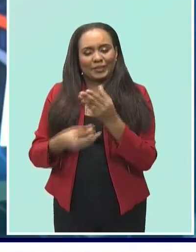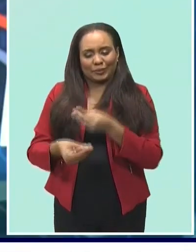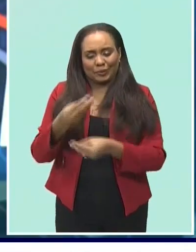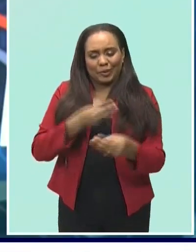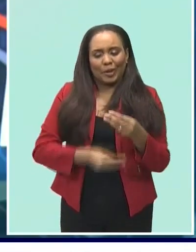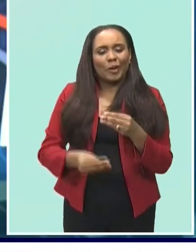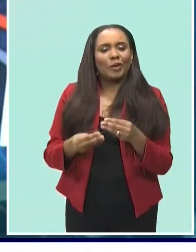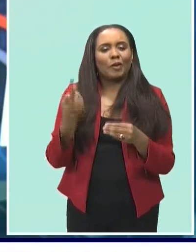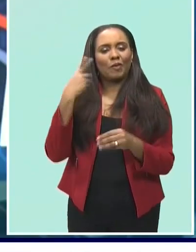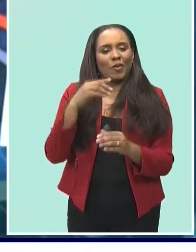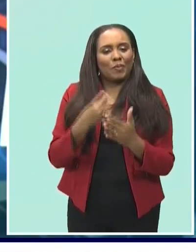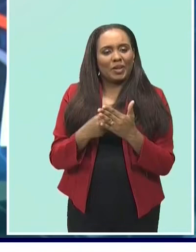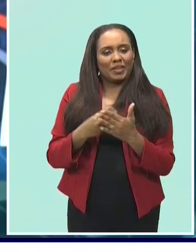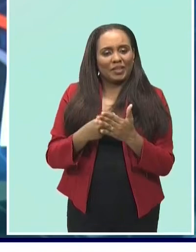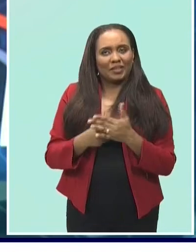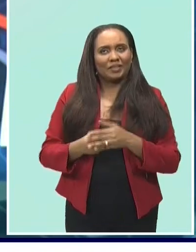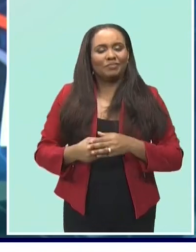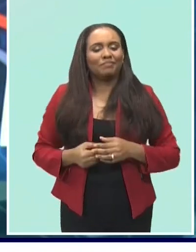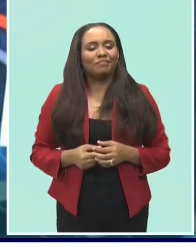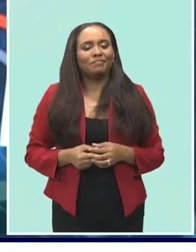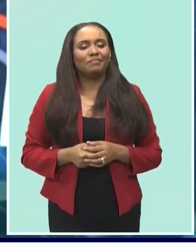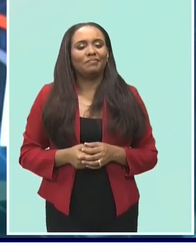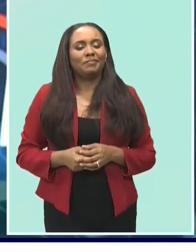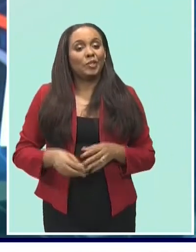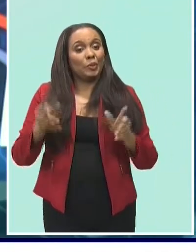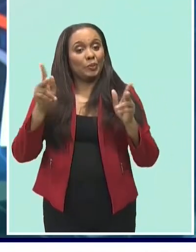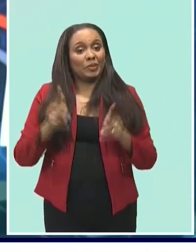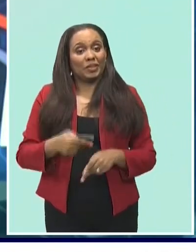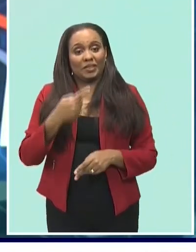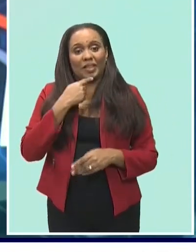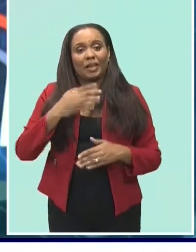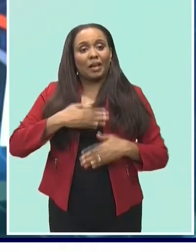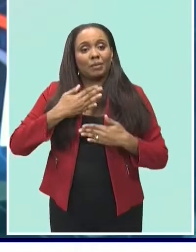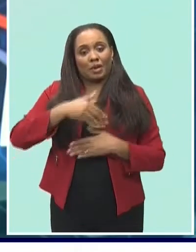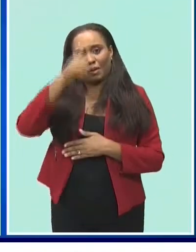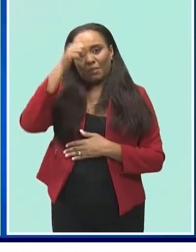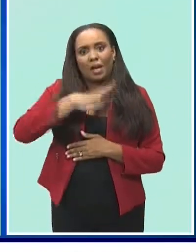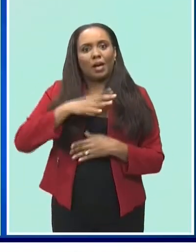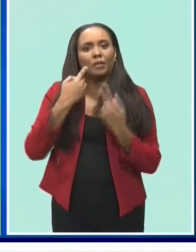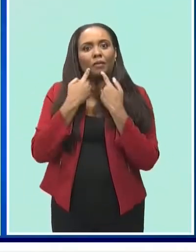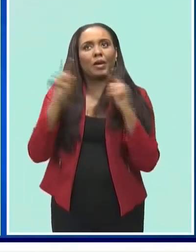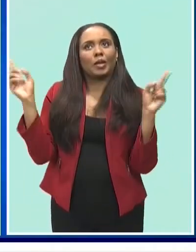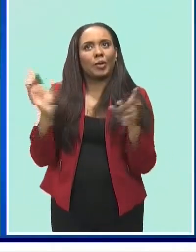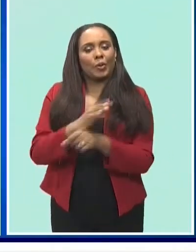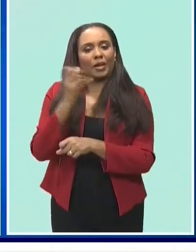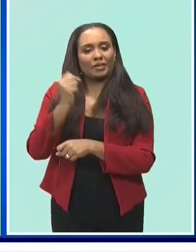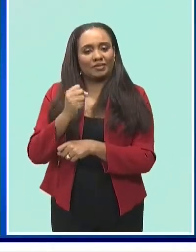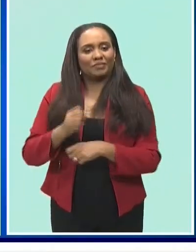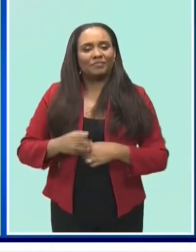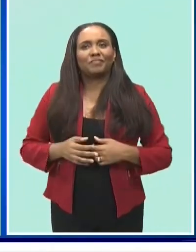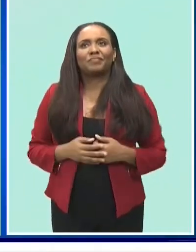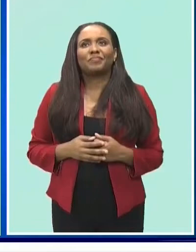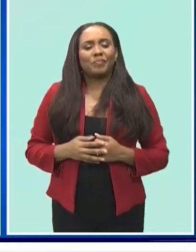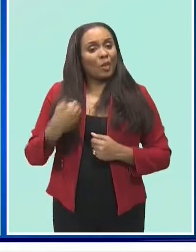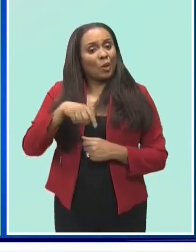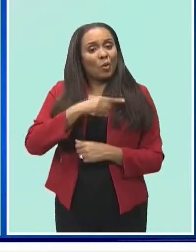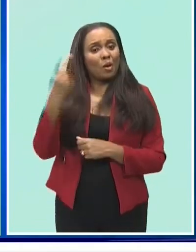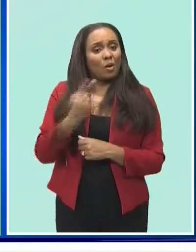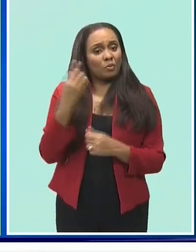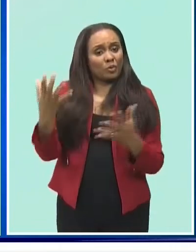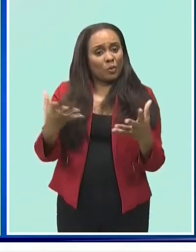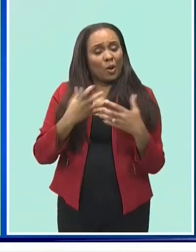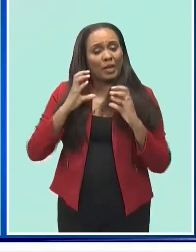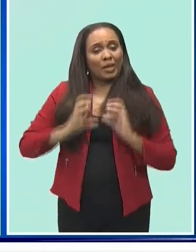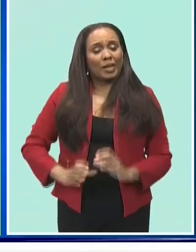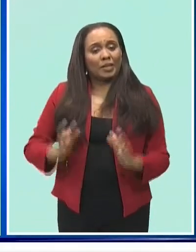very happy that a man has won the competition this time around. We always tend to involve our customers in everything that we